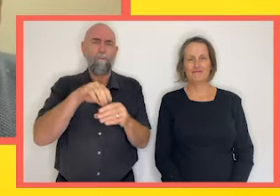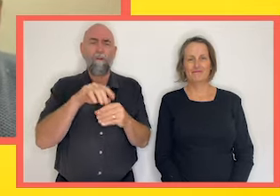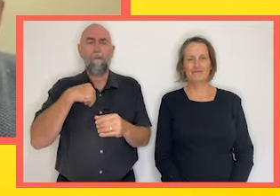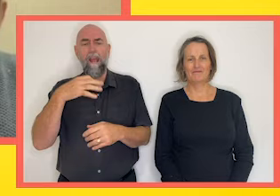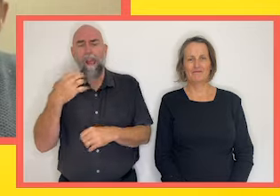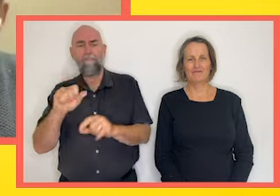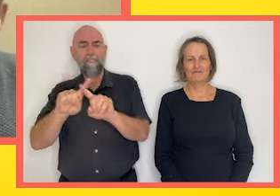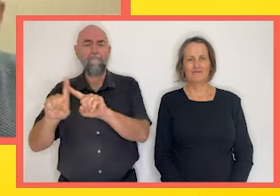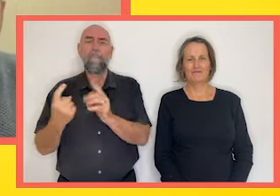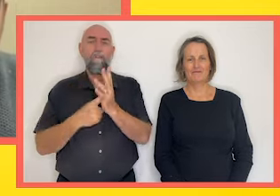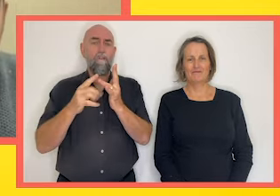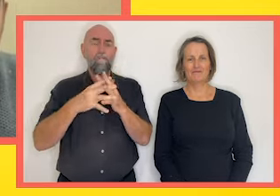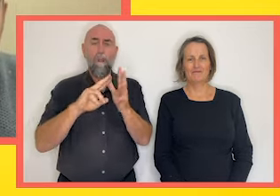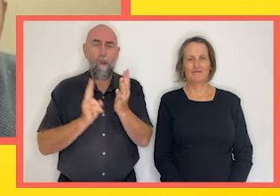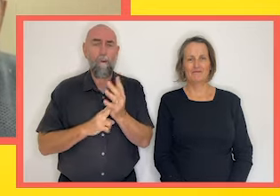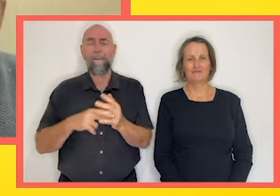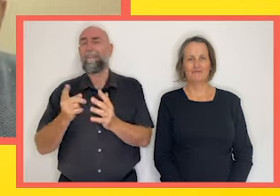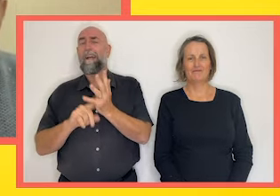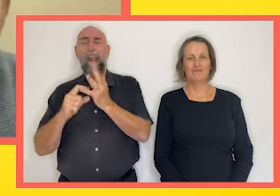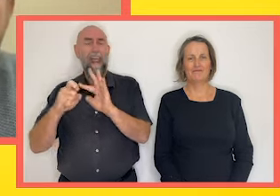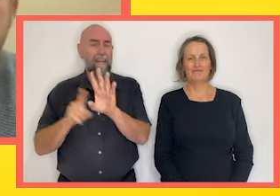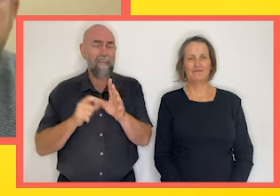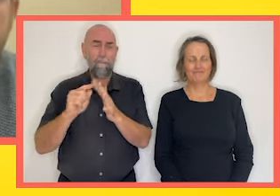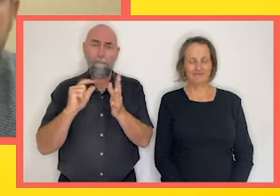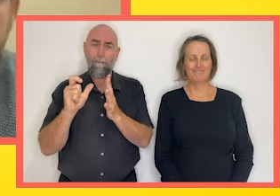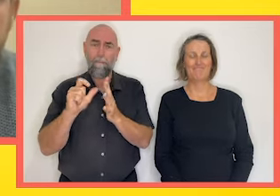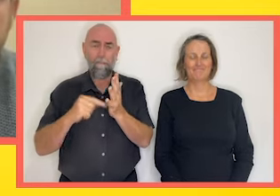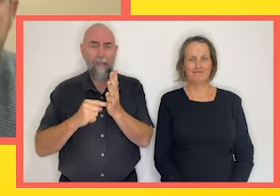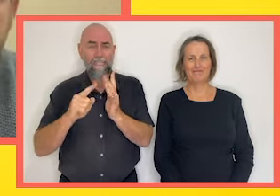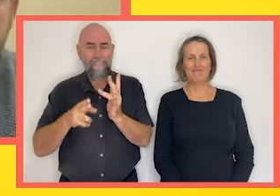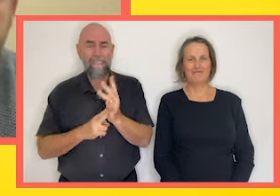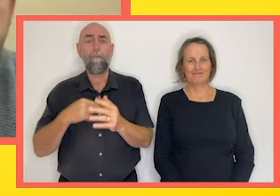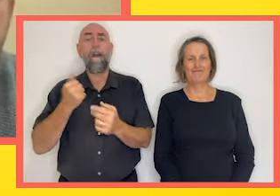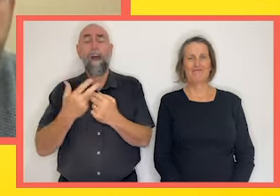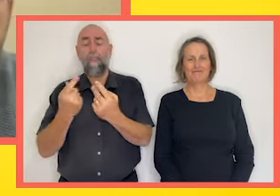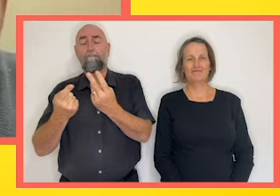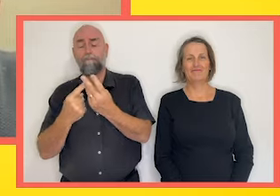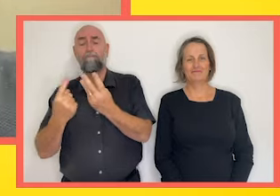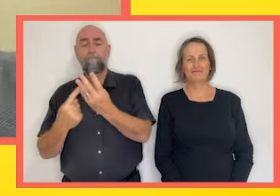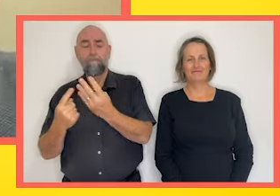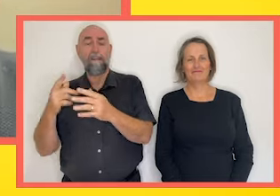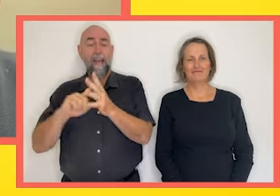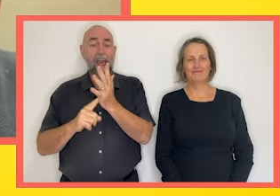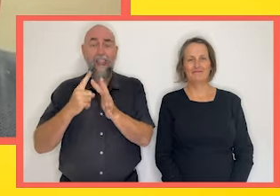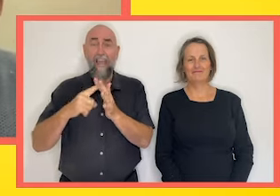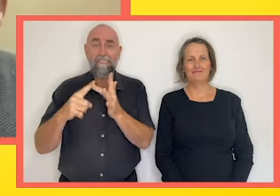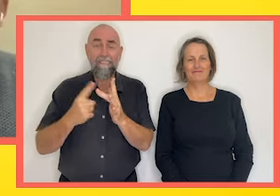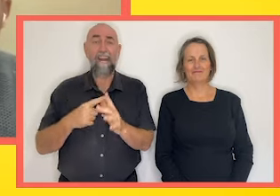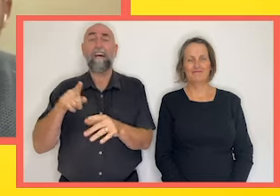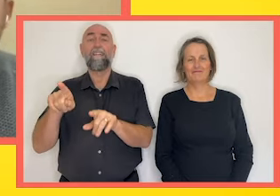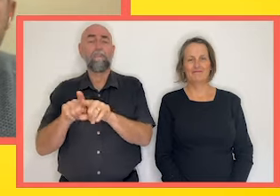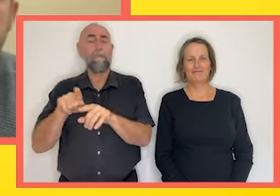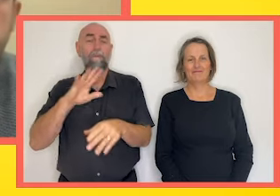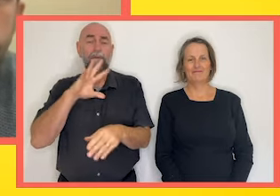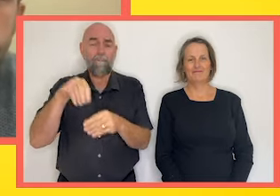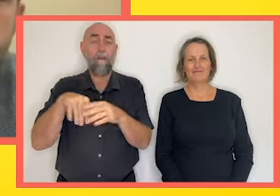Rowan brothers, Lucky Patterson, and with a couple of new recruits, including Alexa, or joining Alexa will